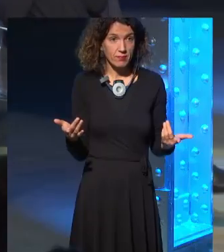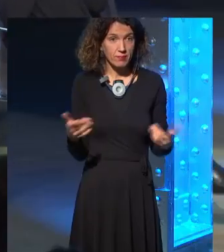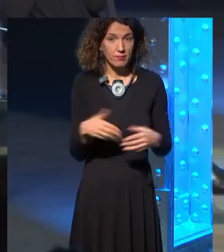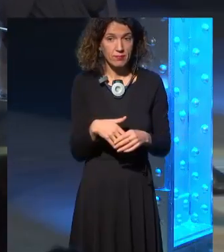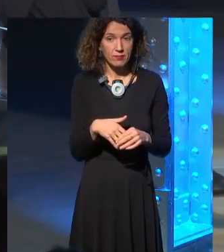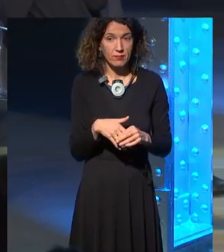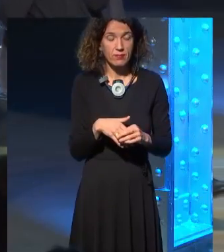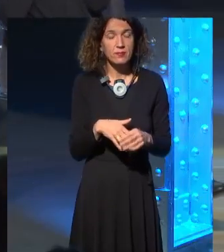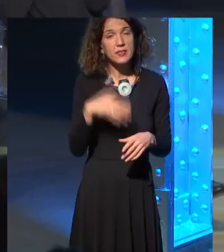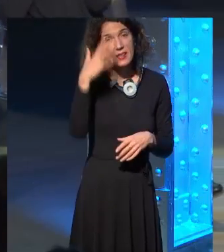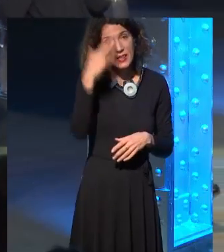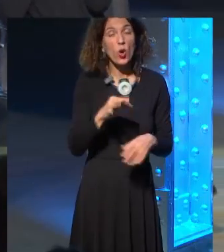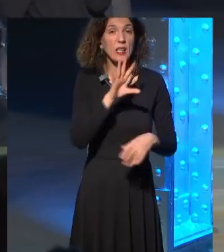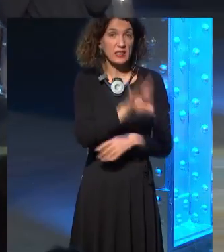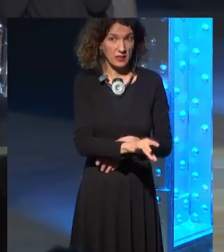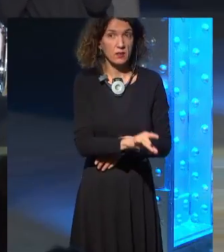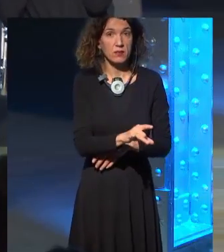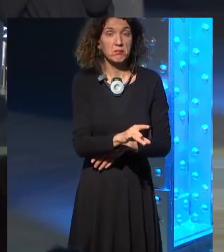Yeah, I think maybe it does in a way.